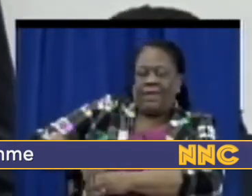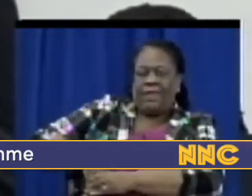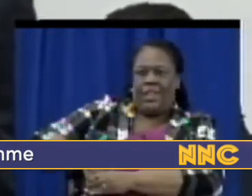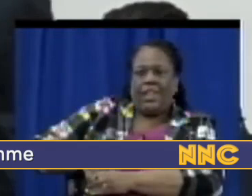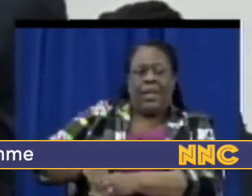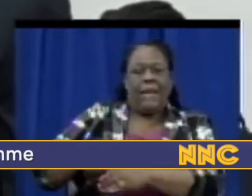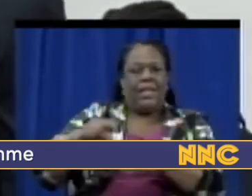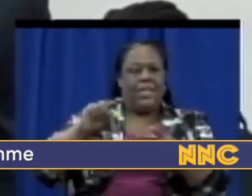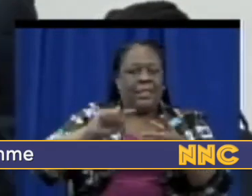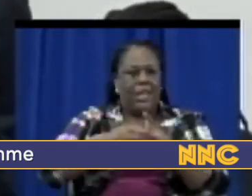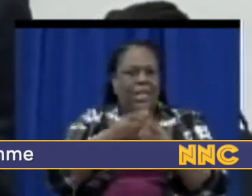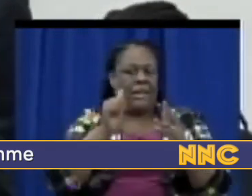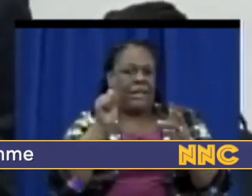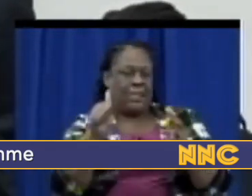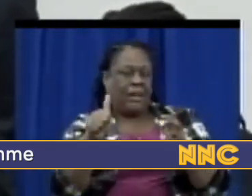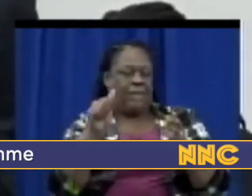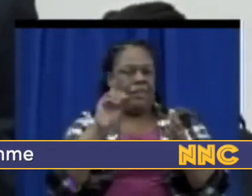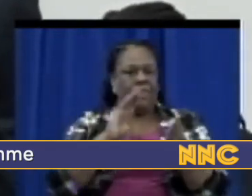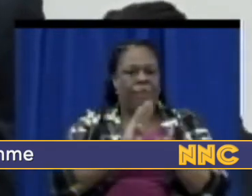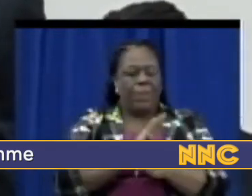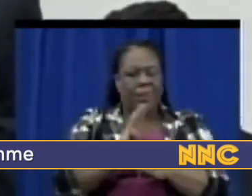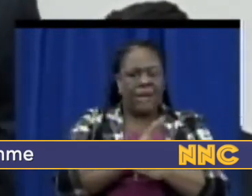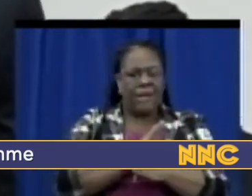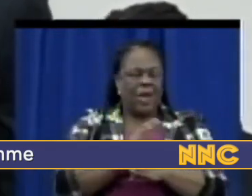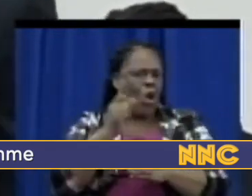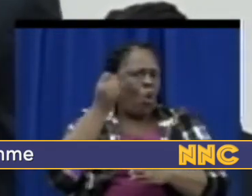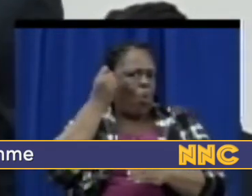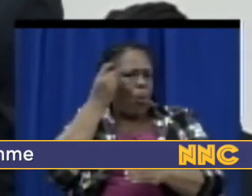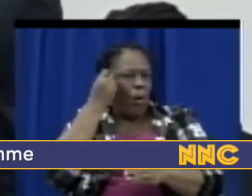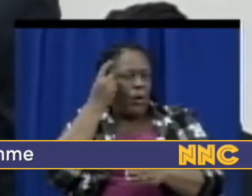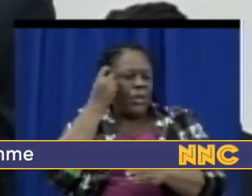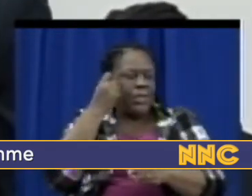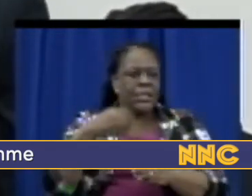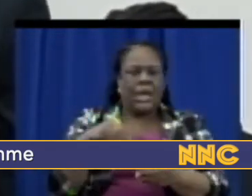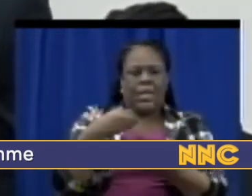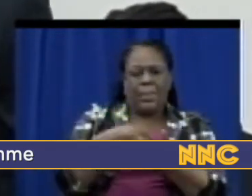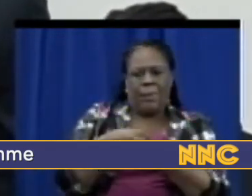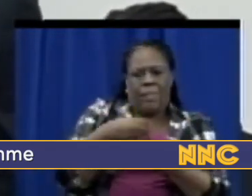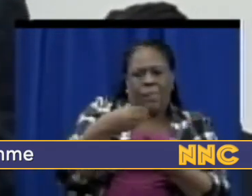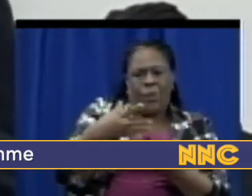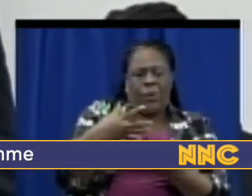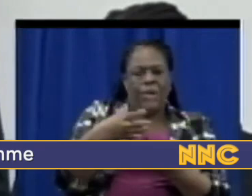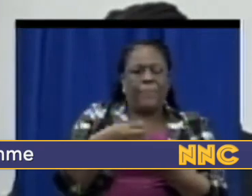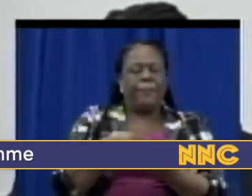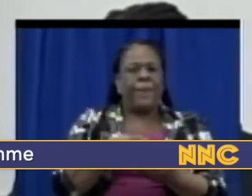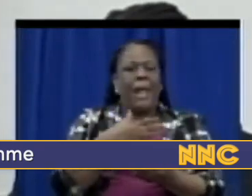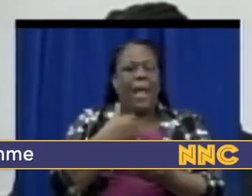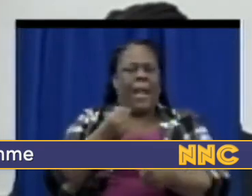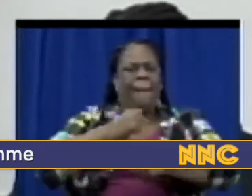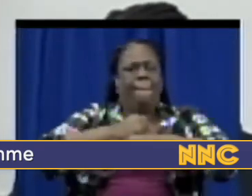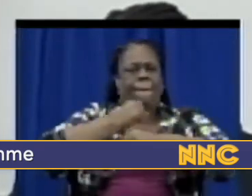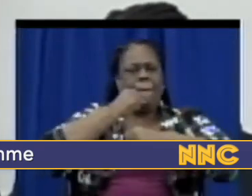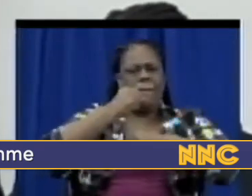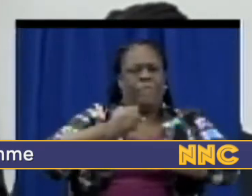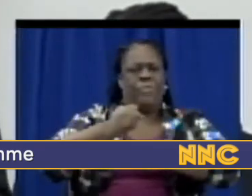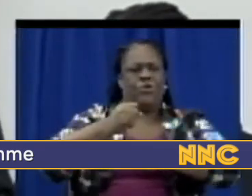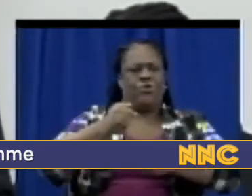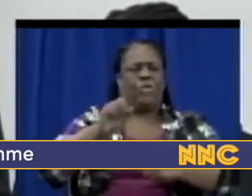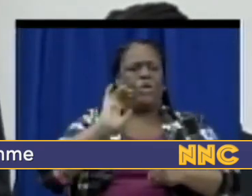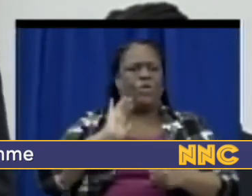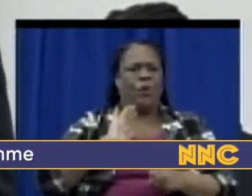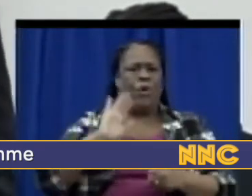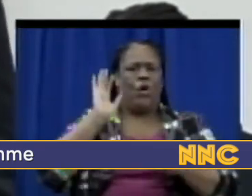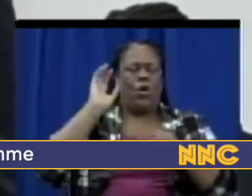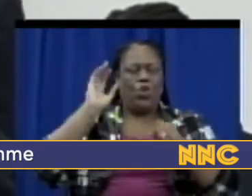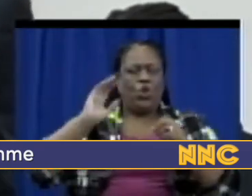entrepreneurship, and understanding financial markets. This program will empower our youth and